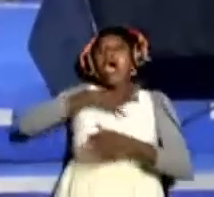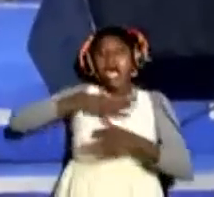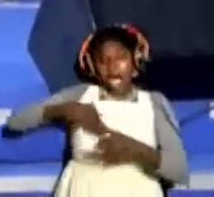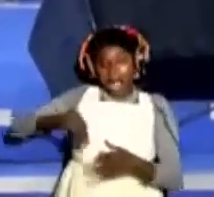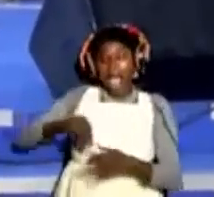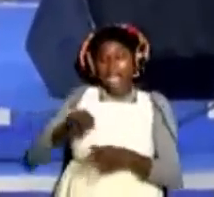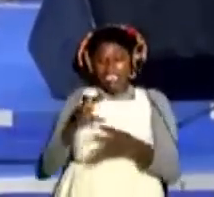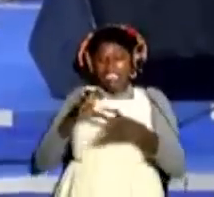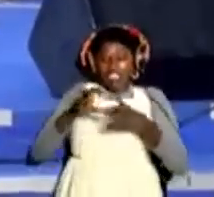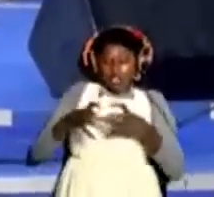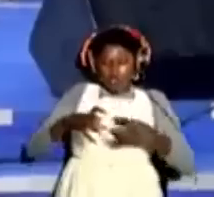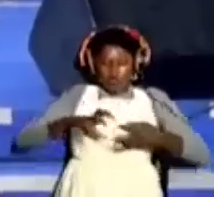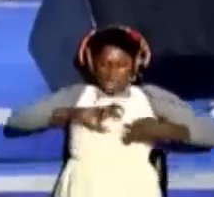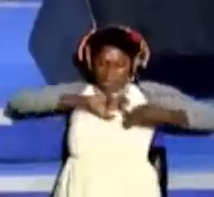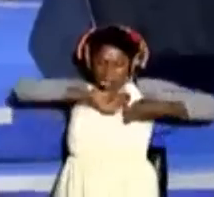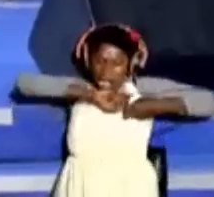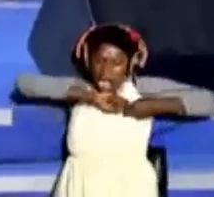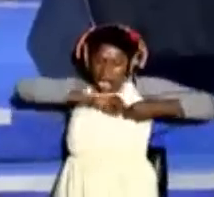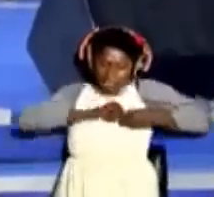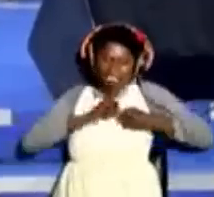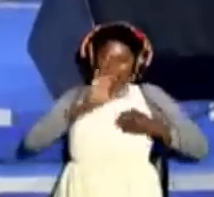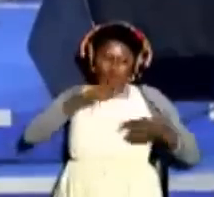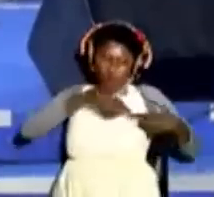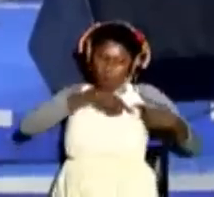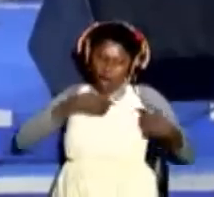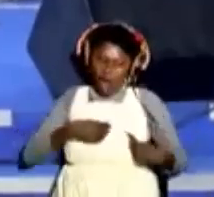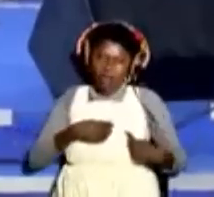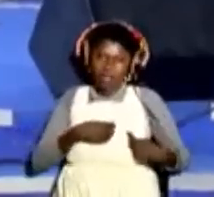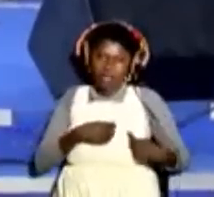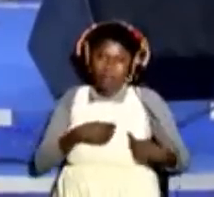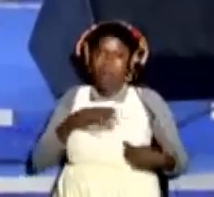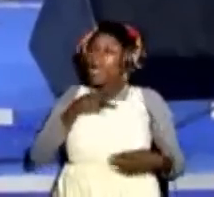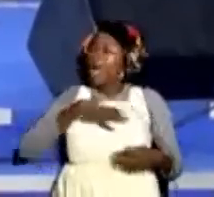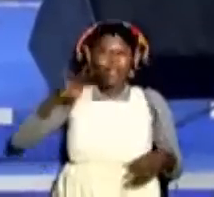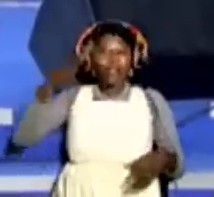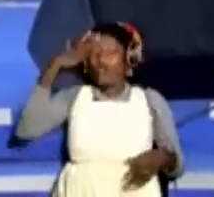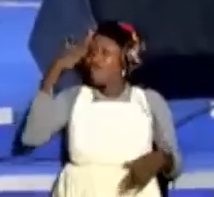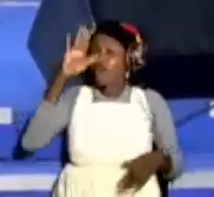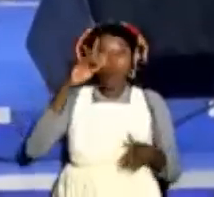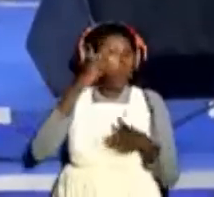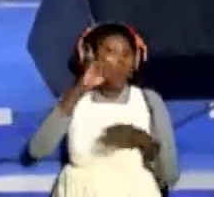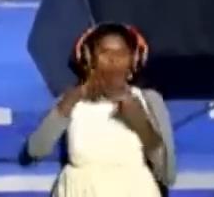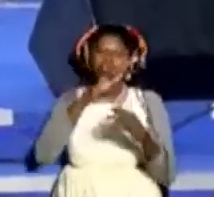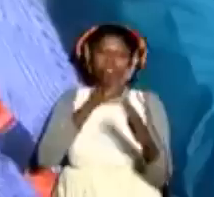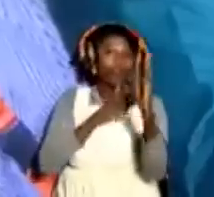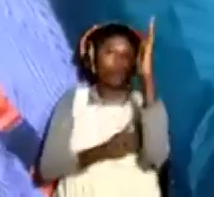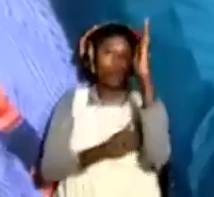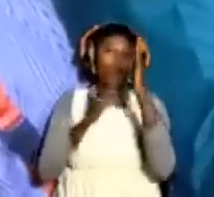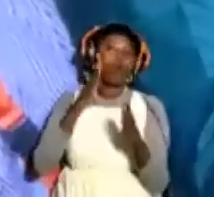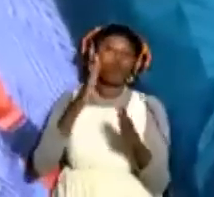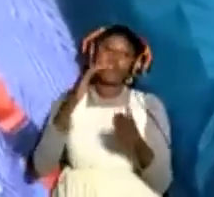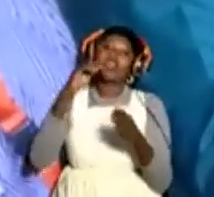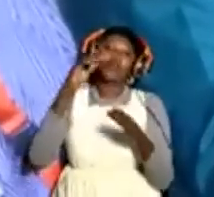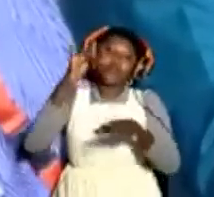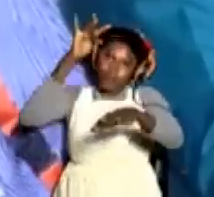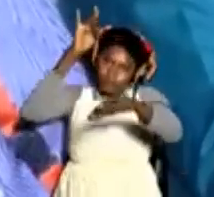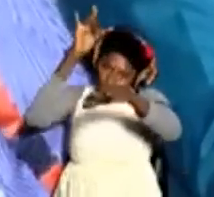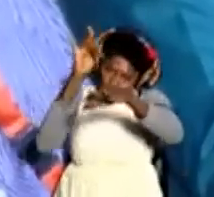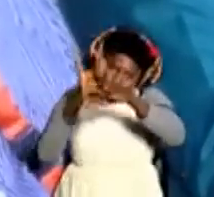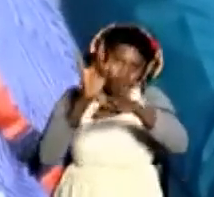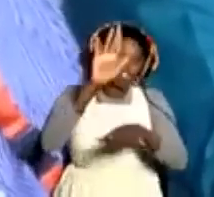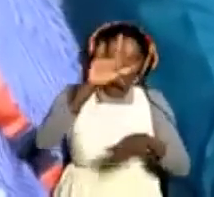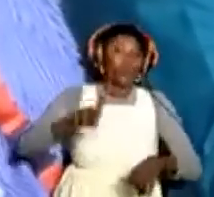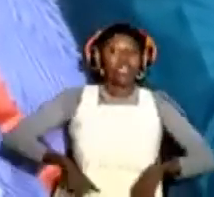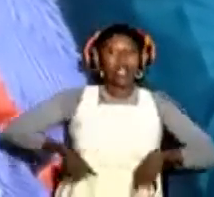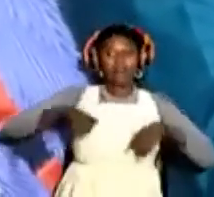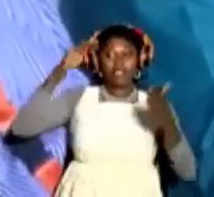in searing your conscience with hot iron, I don't know when God will be able to reach such a life